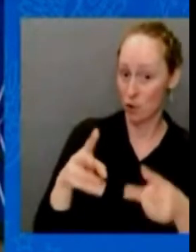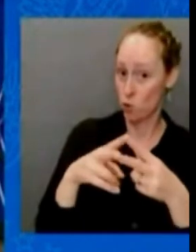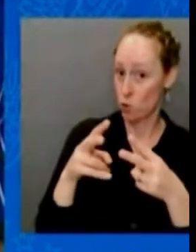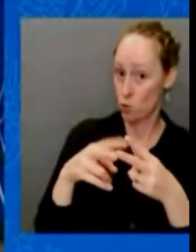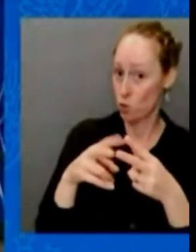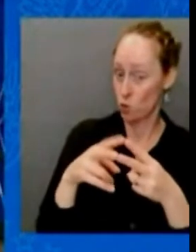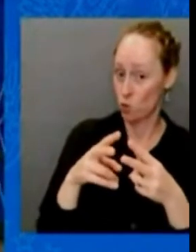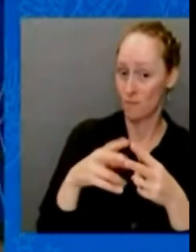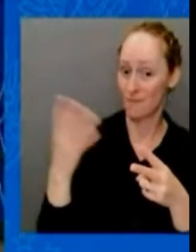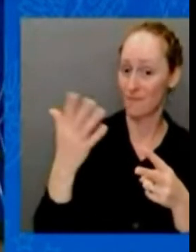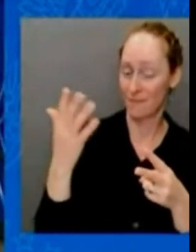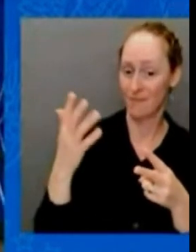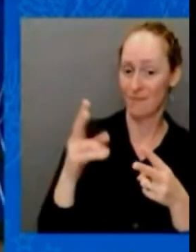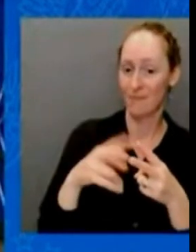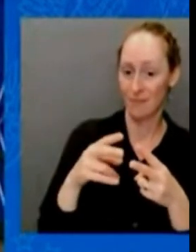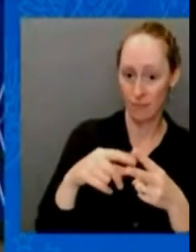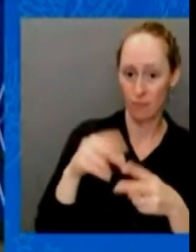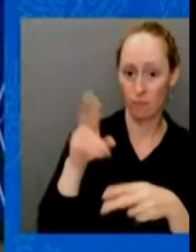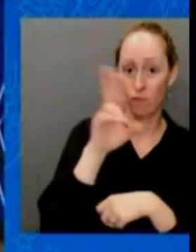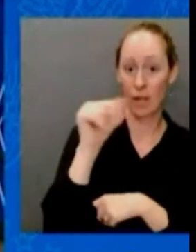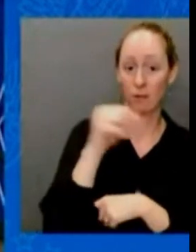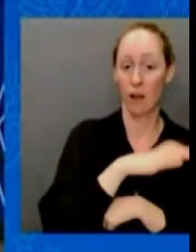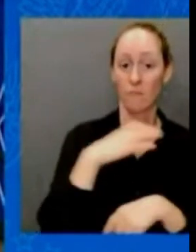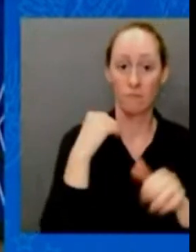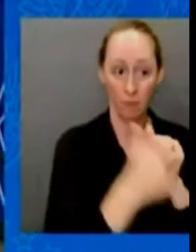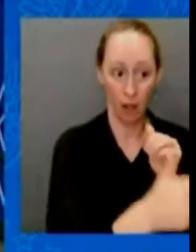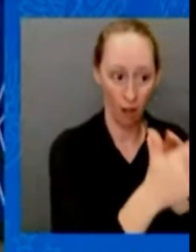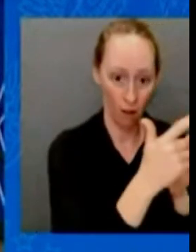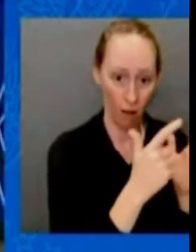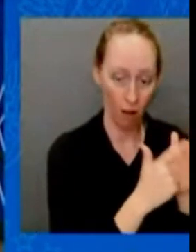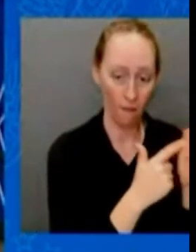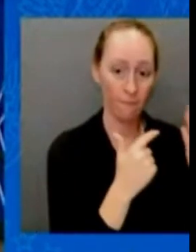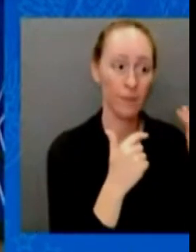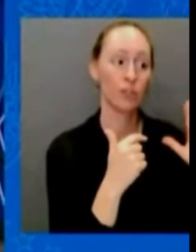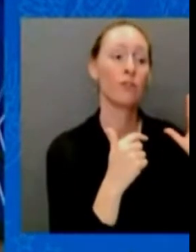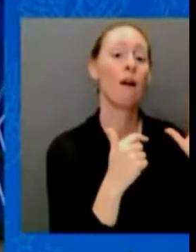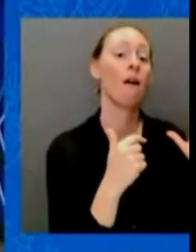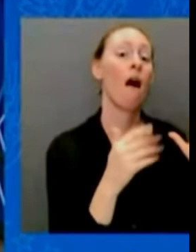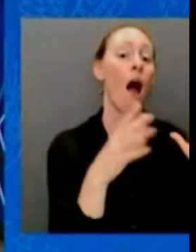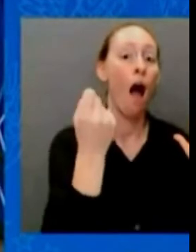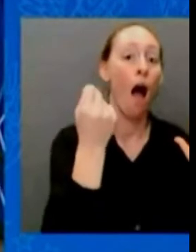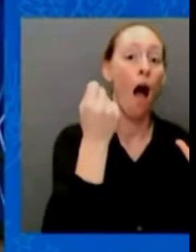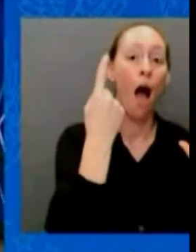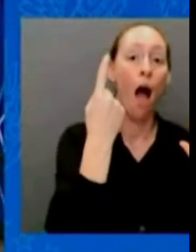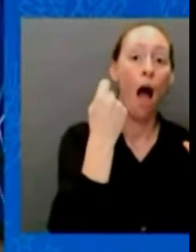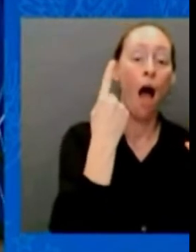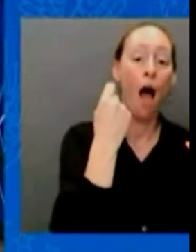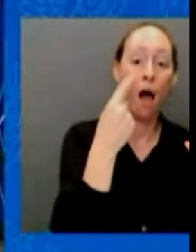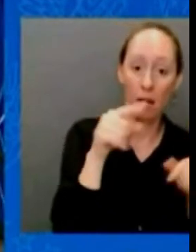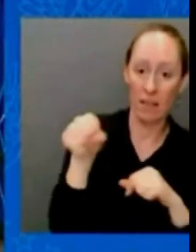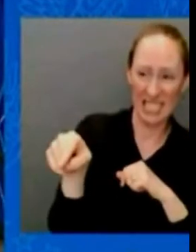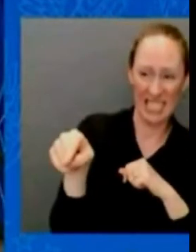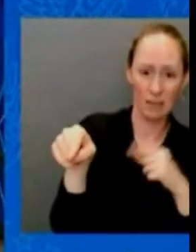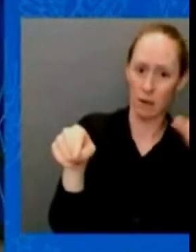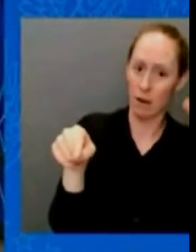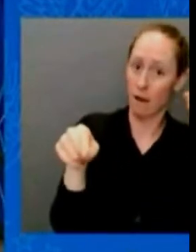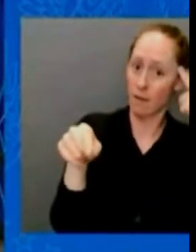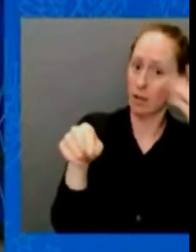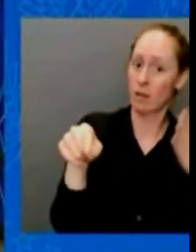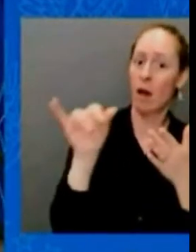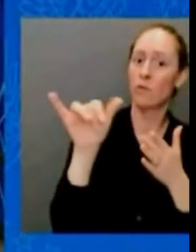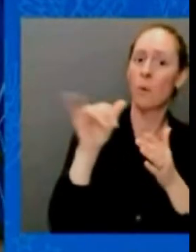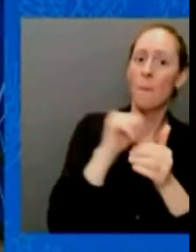Congress, but there was also an important piece of legislation initiated by the governor to make this finally happen. Governor, the podium is